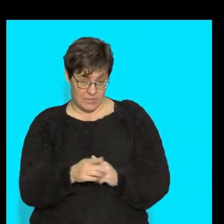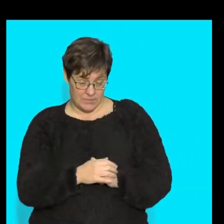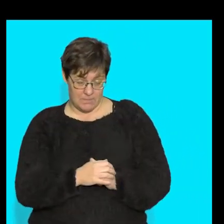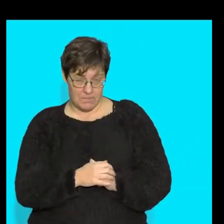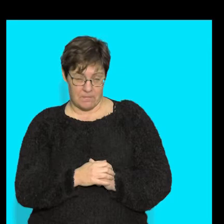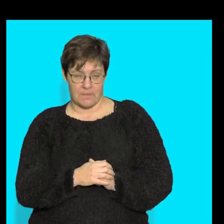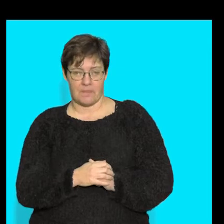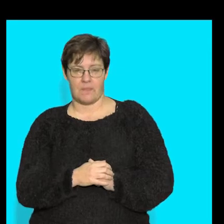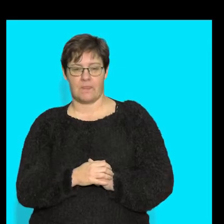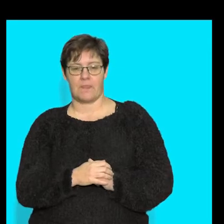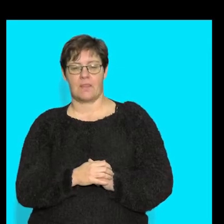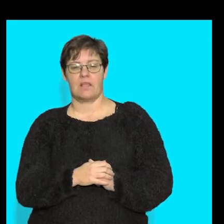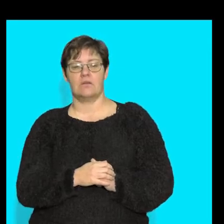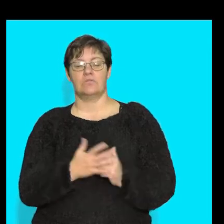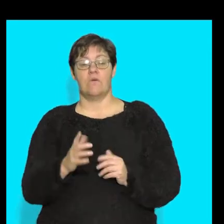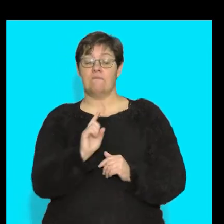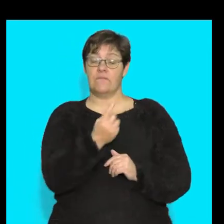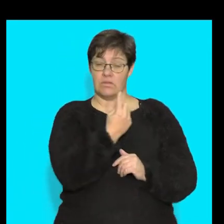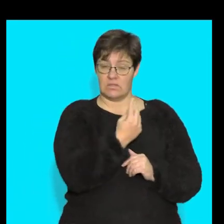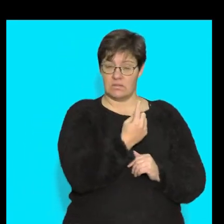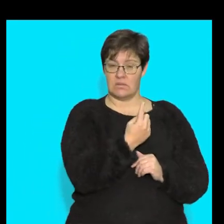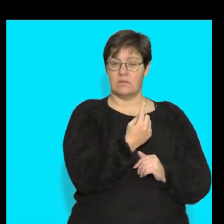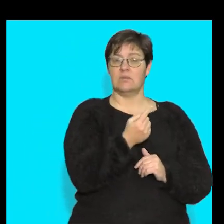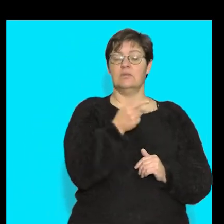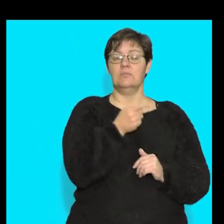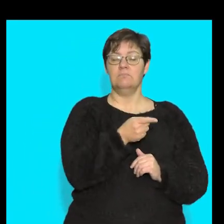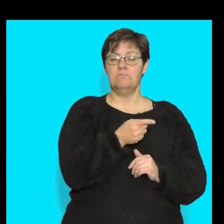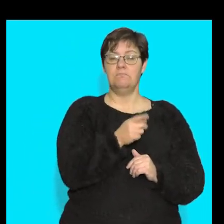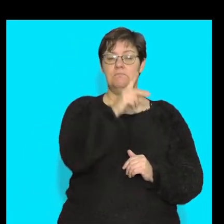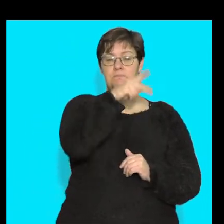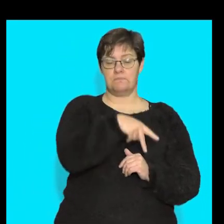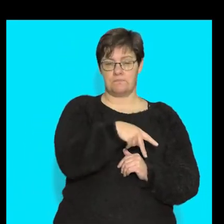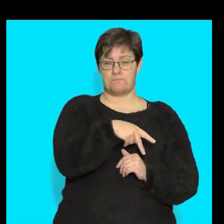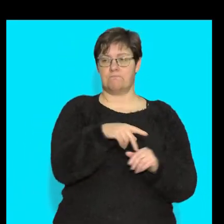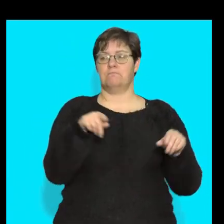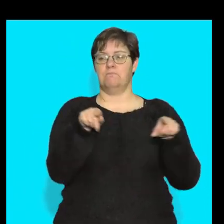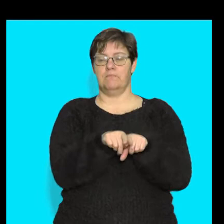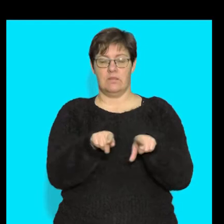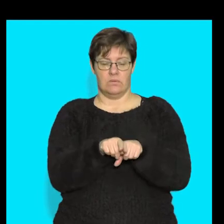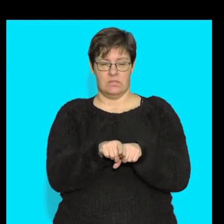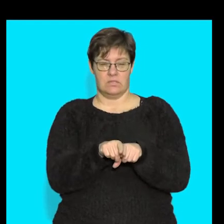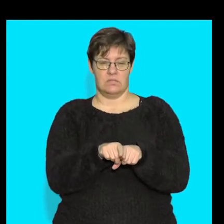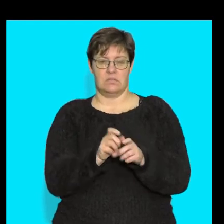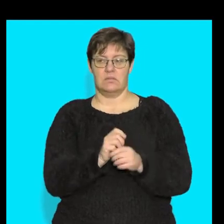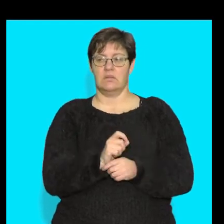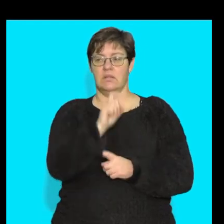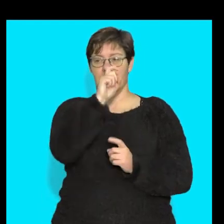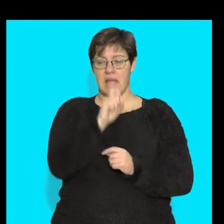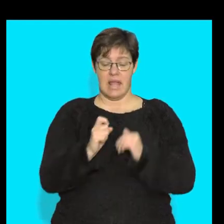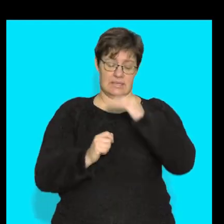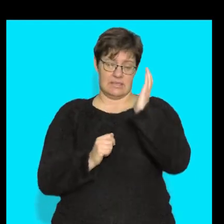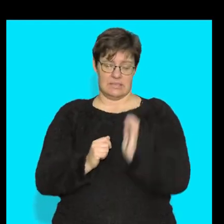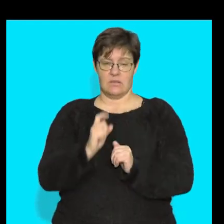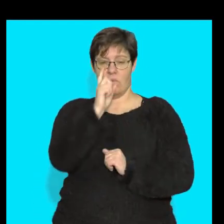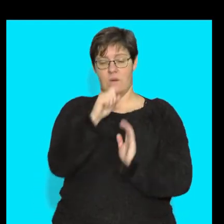use this to talk about this, right? So firstly, this is going to be P is equals to X